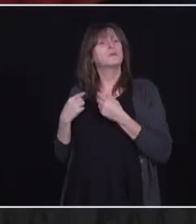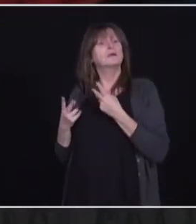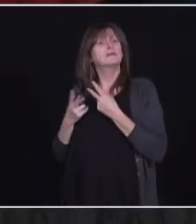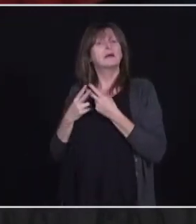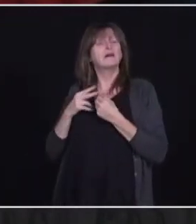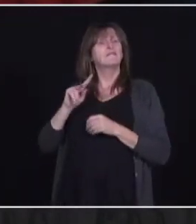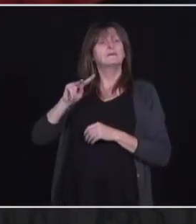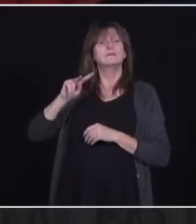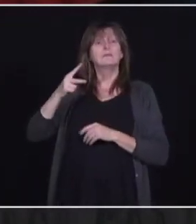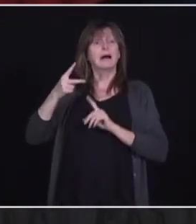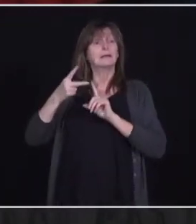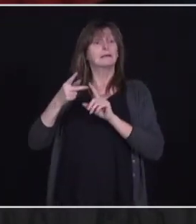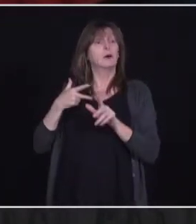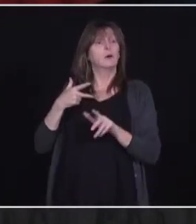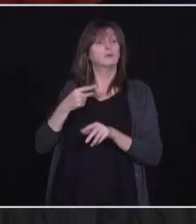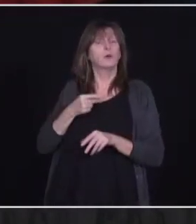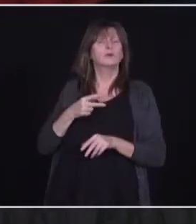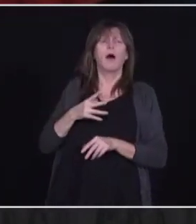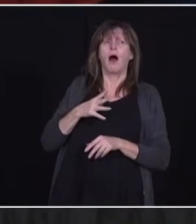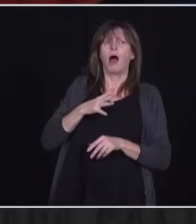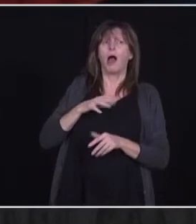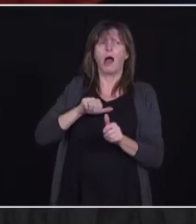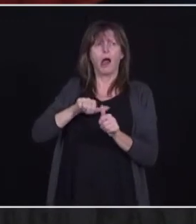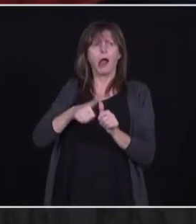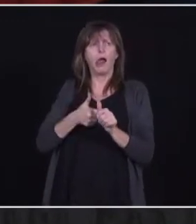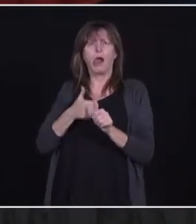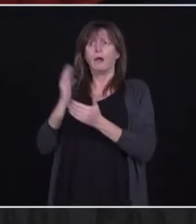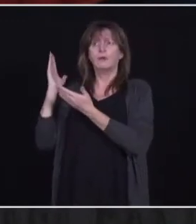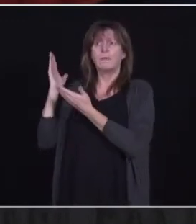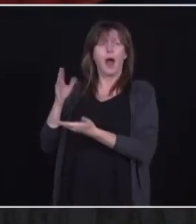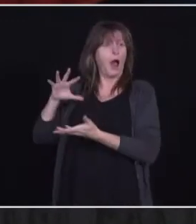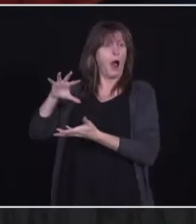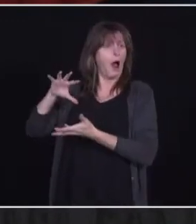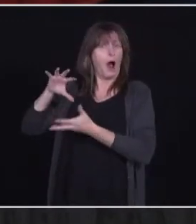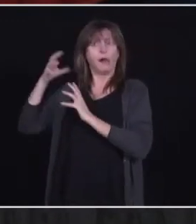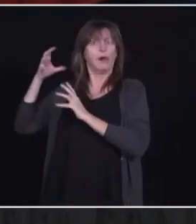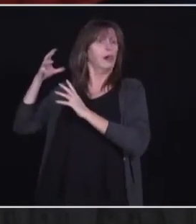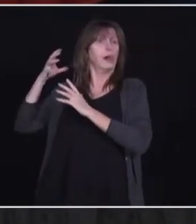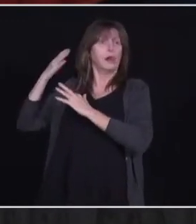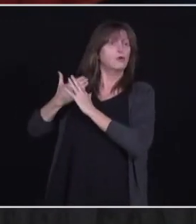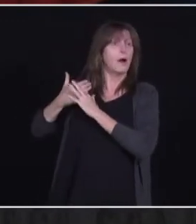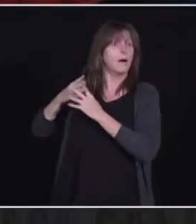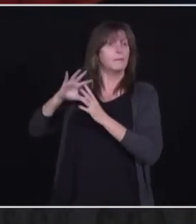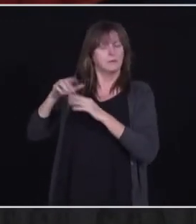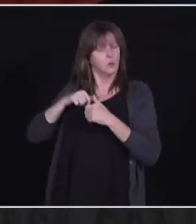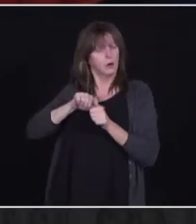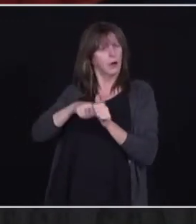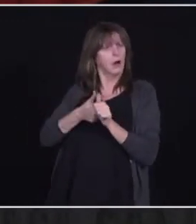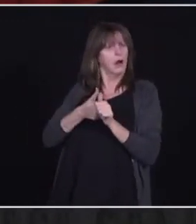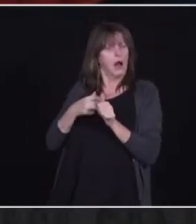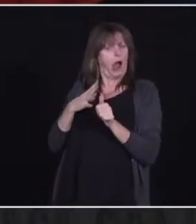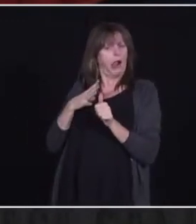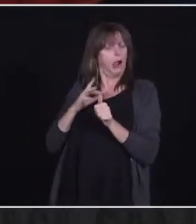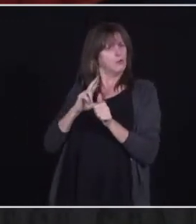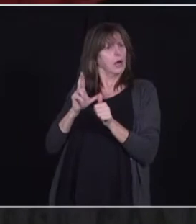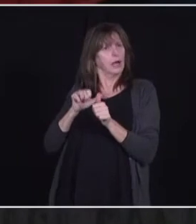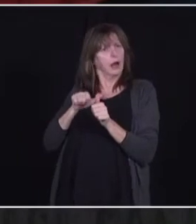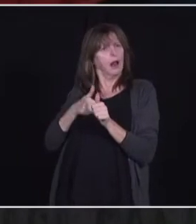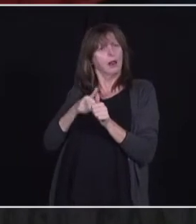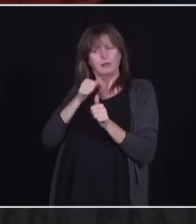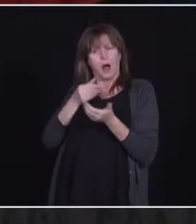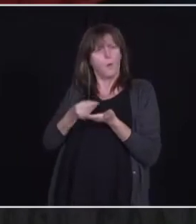not continue uninterrupted, or for any reason there is some kind of stoppage or delay, that vaccination up front is not wasted, and those